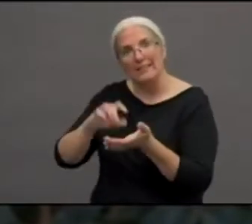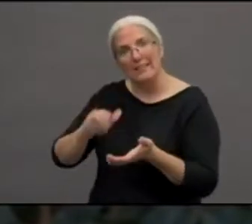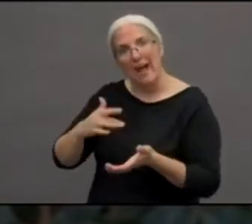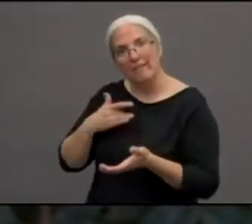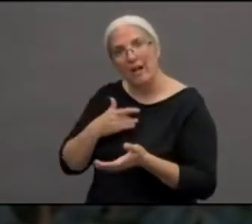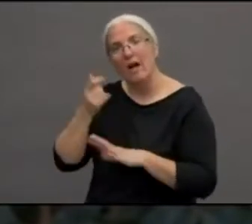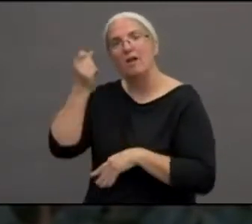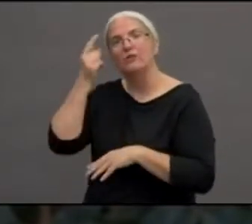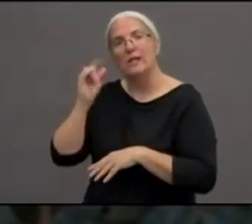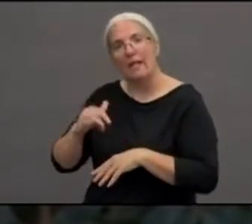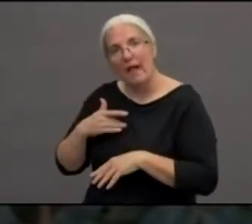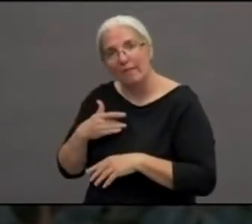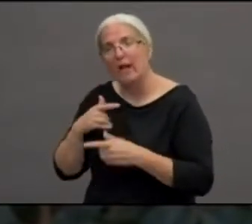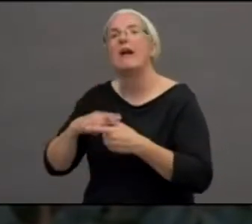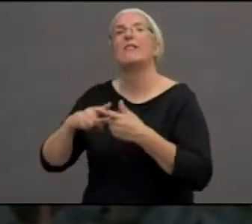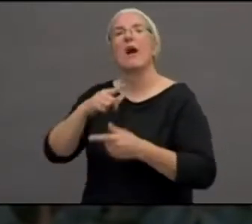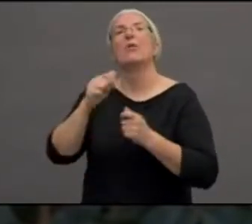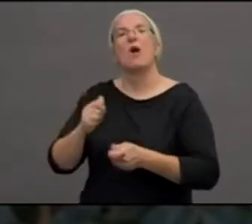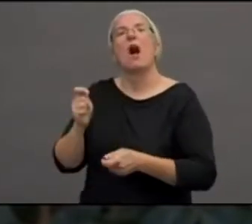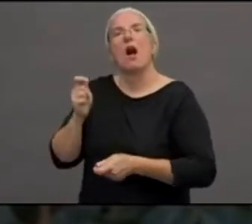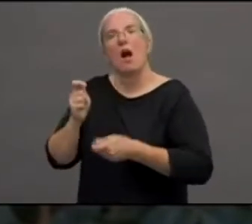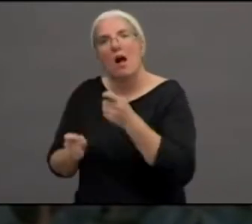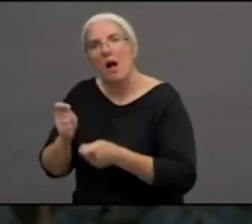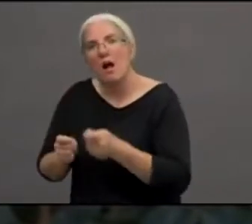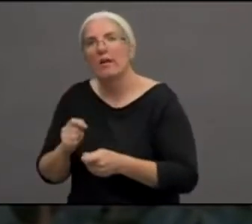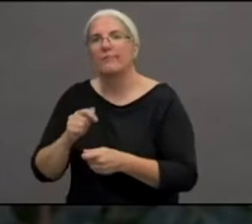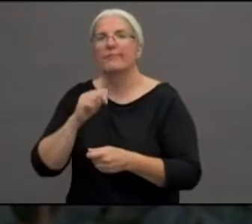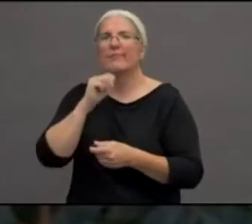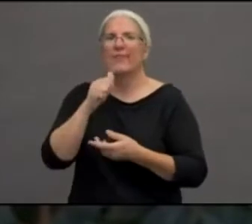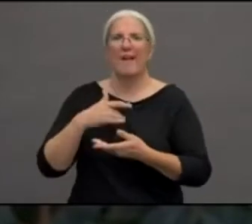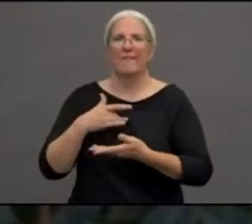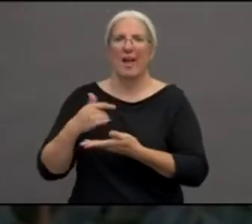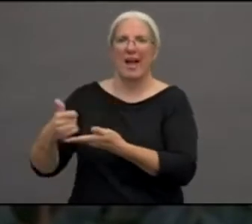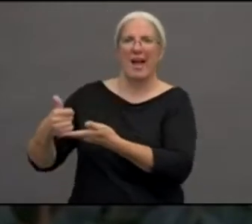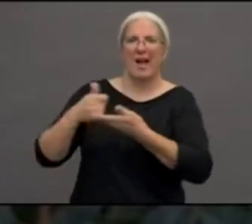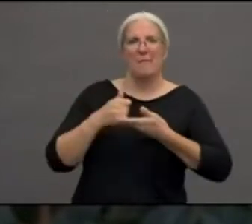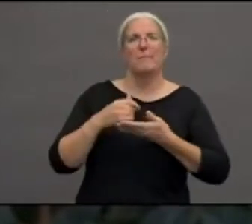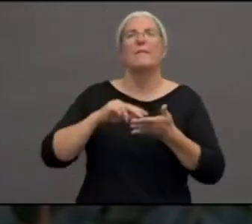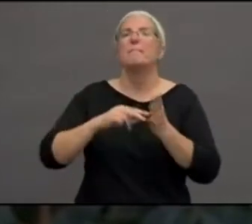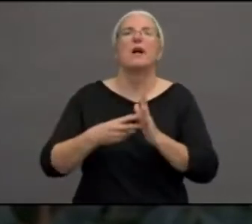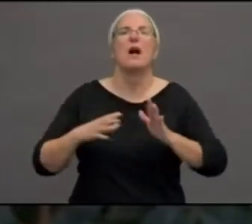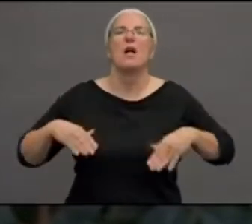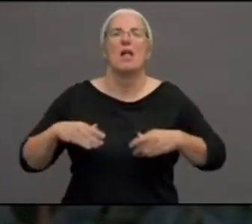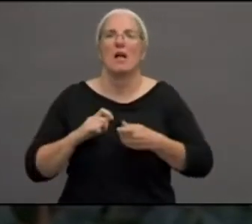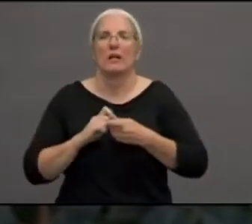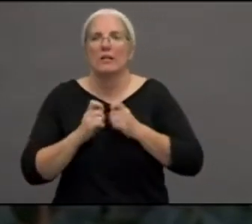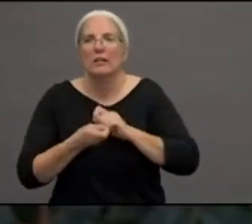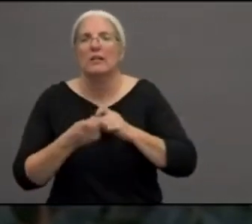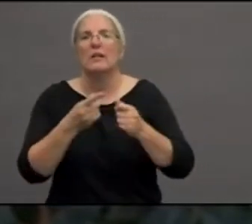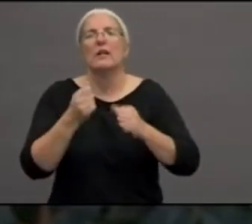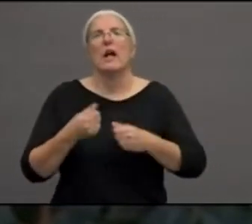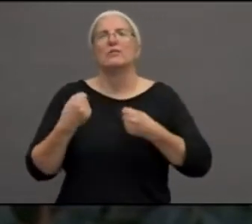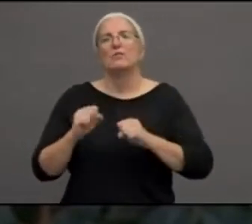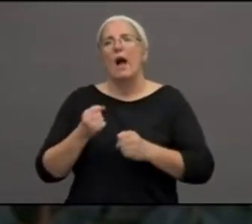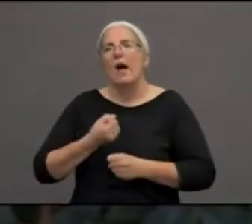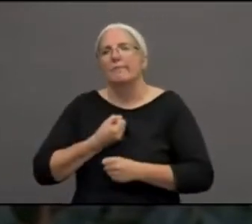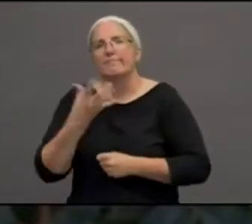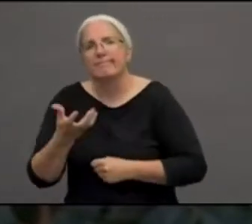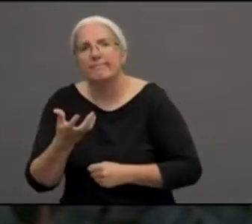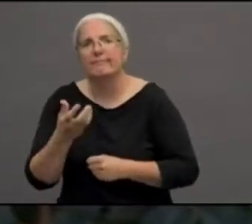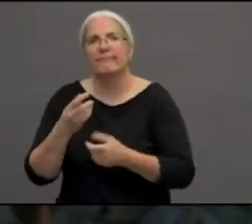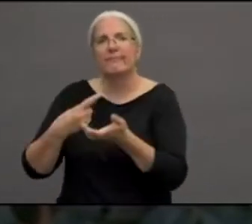make changes that may not be helpful for you. Also, speaking up and talking to others may create a